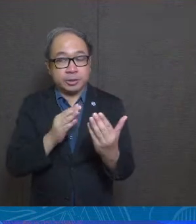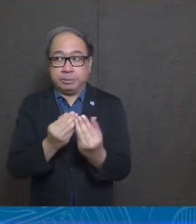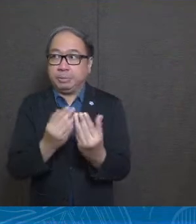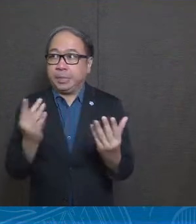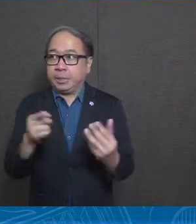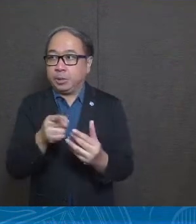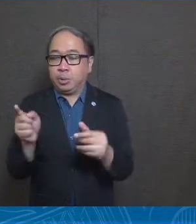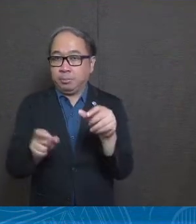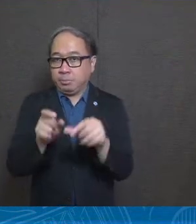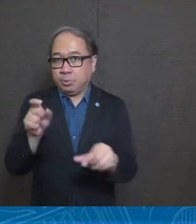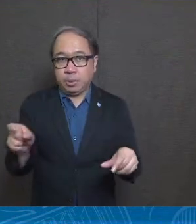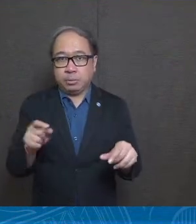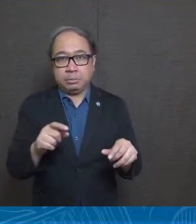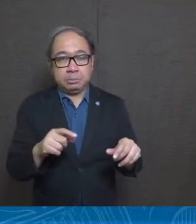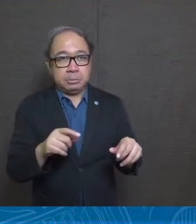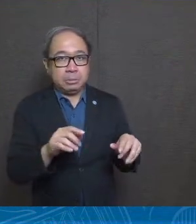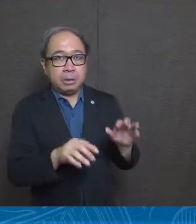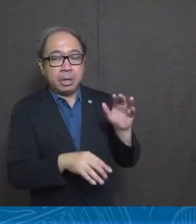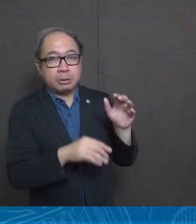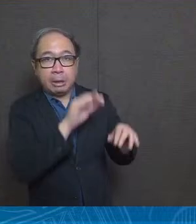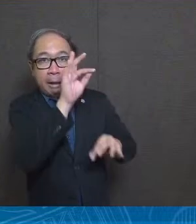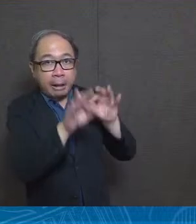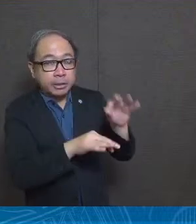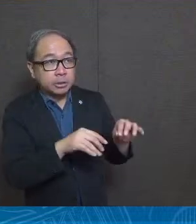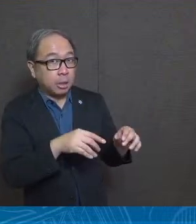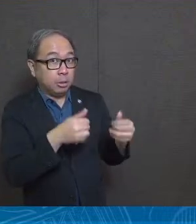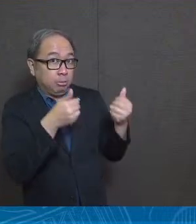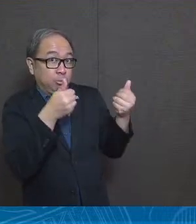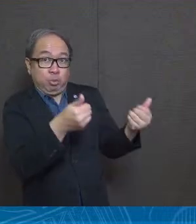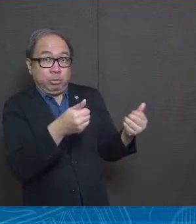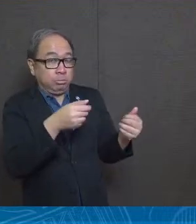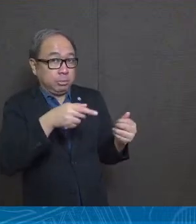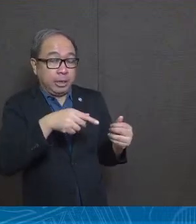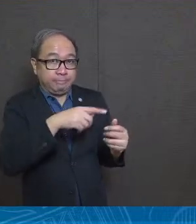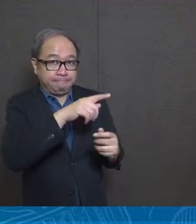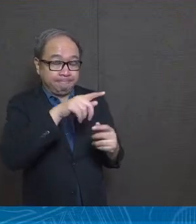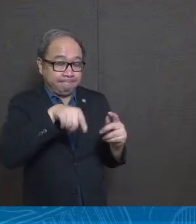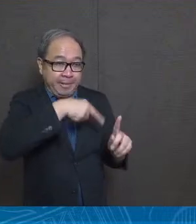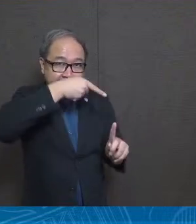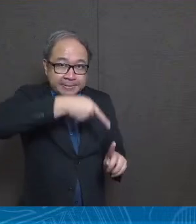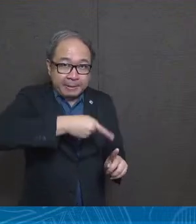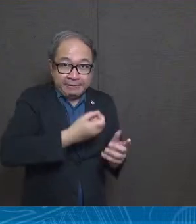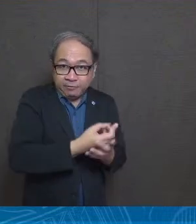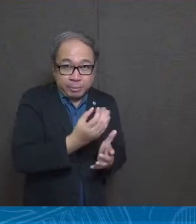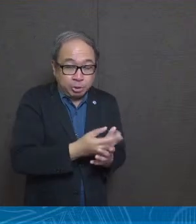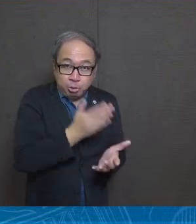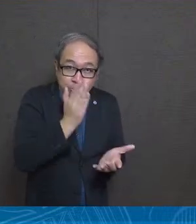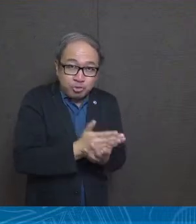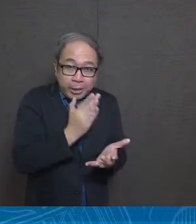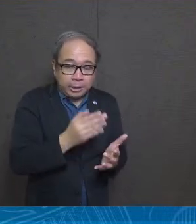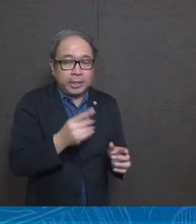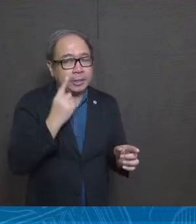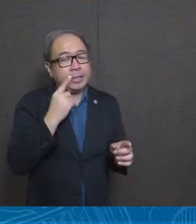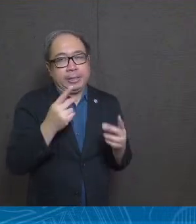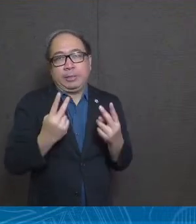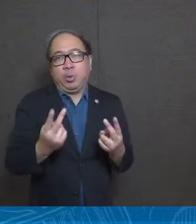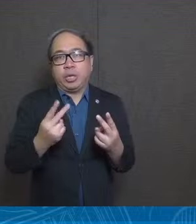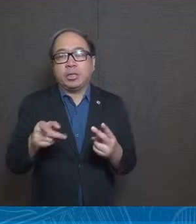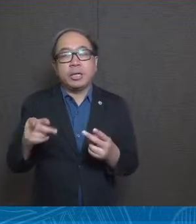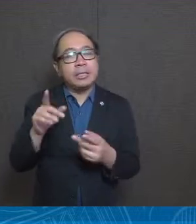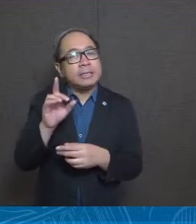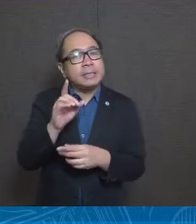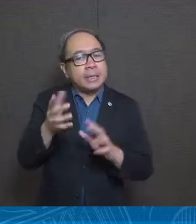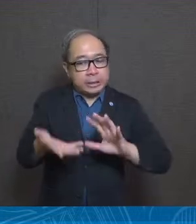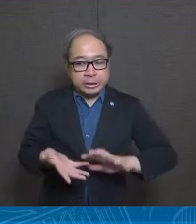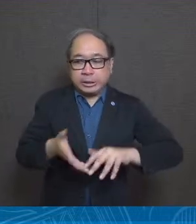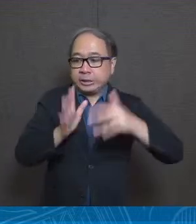raise the point of the credibility and the accuracy. So this is very important because during the disaster time, so they don't have